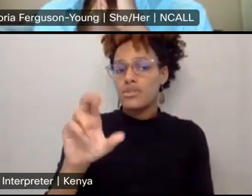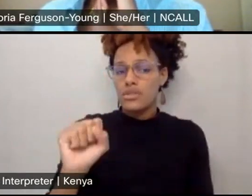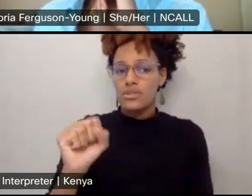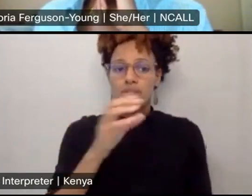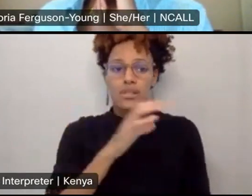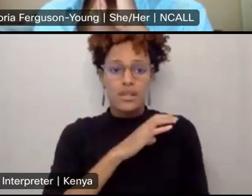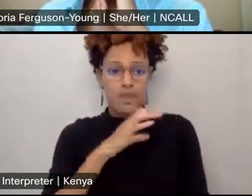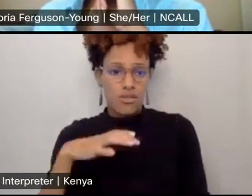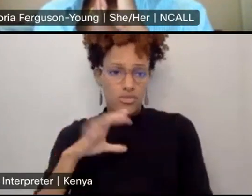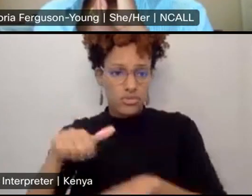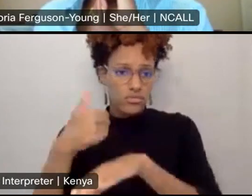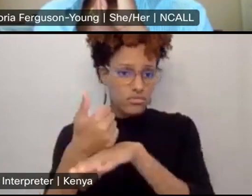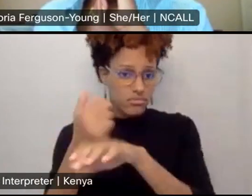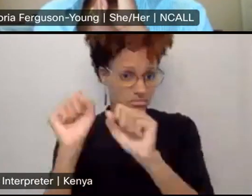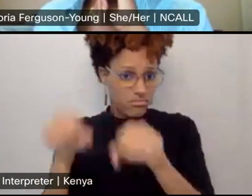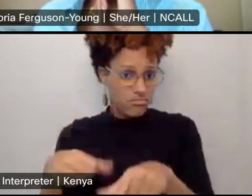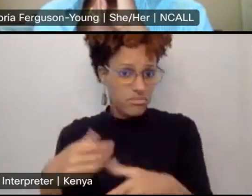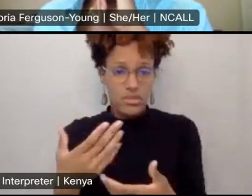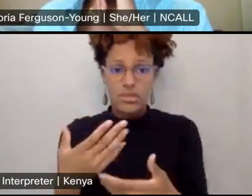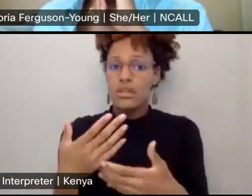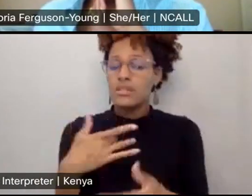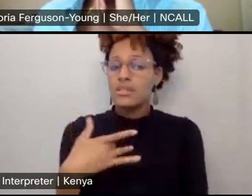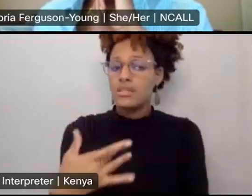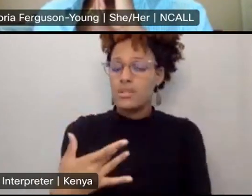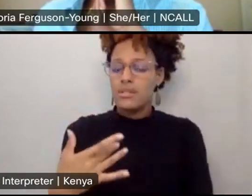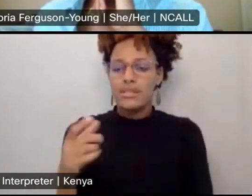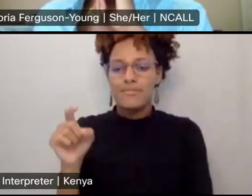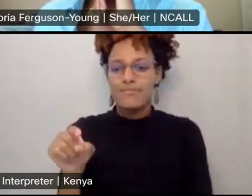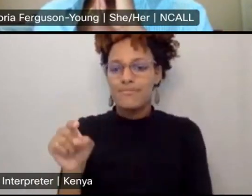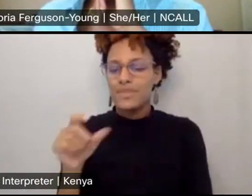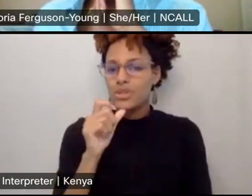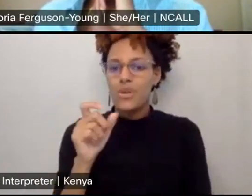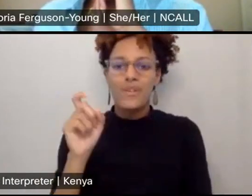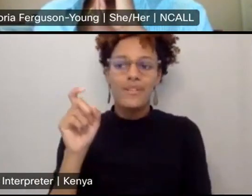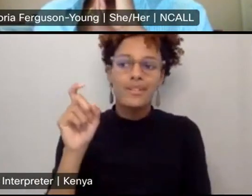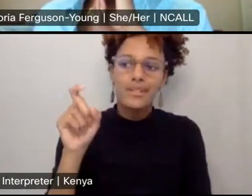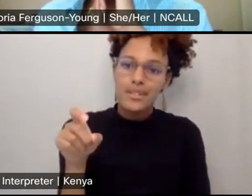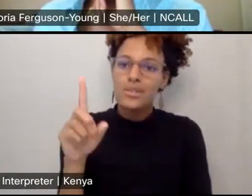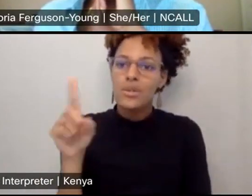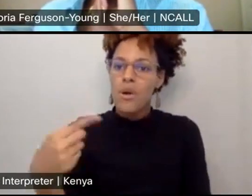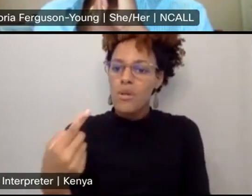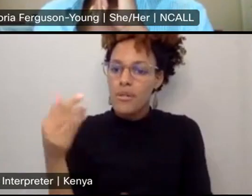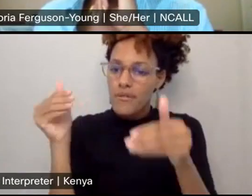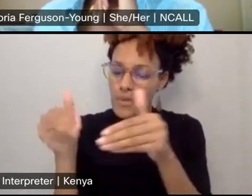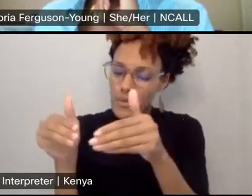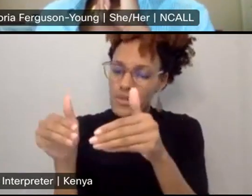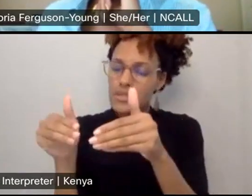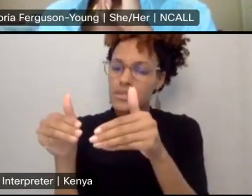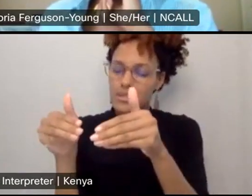established. And these elder councils don't necessarily just focus